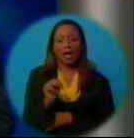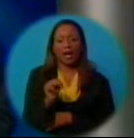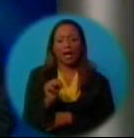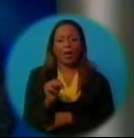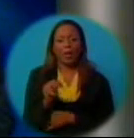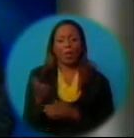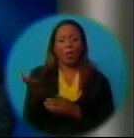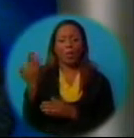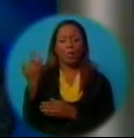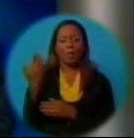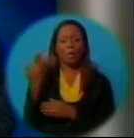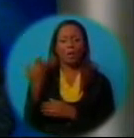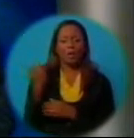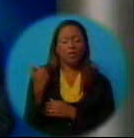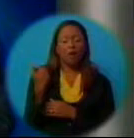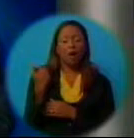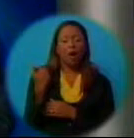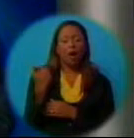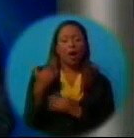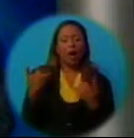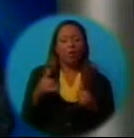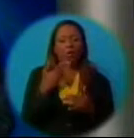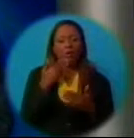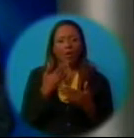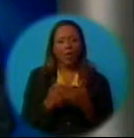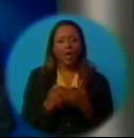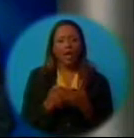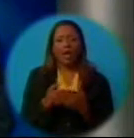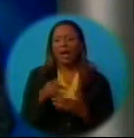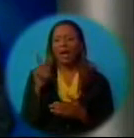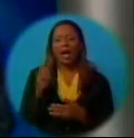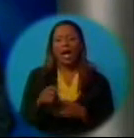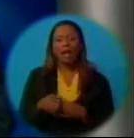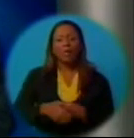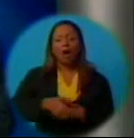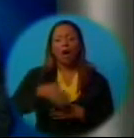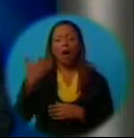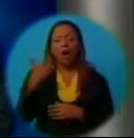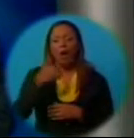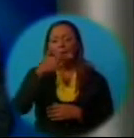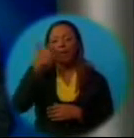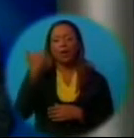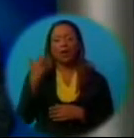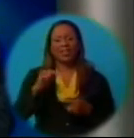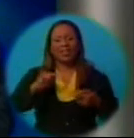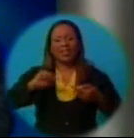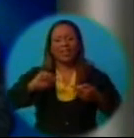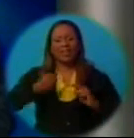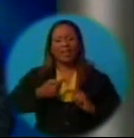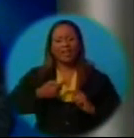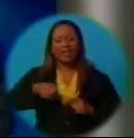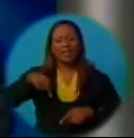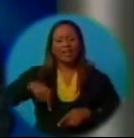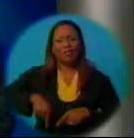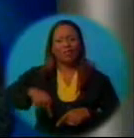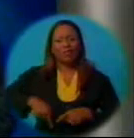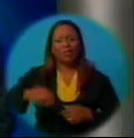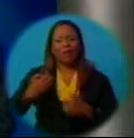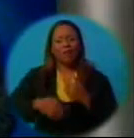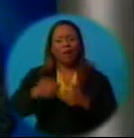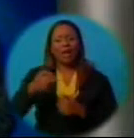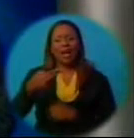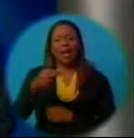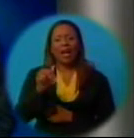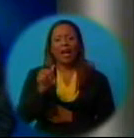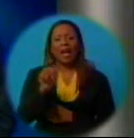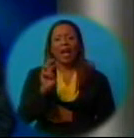had earlier removed England openers Alistair Cook and Andrew Strauss, was forced off the field with what appeared to be a hamstring